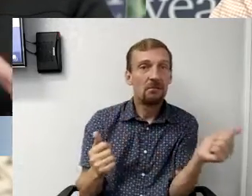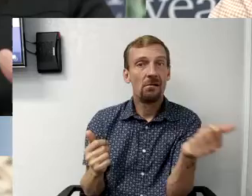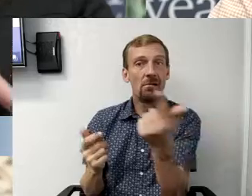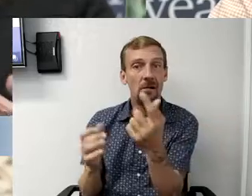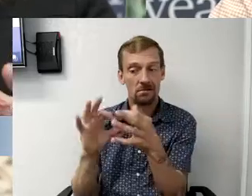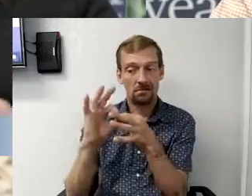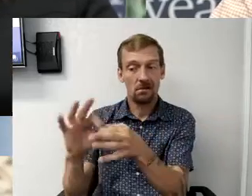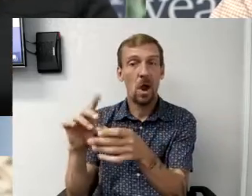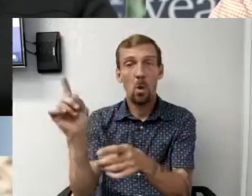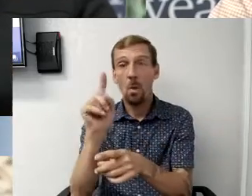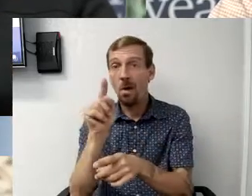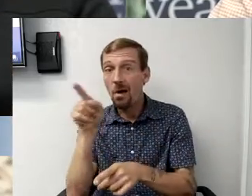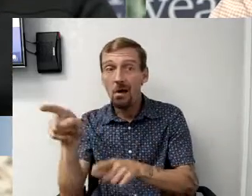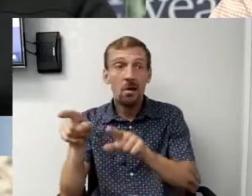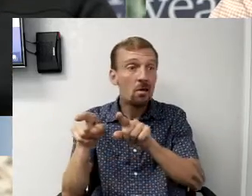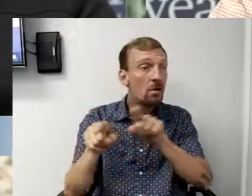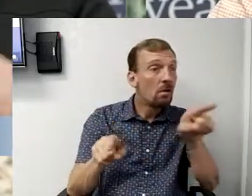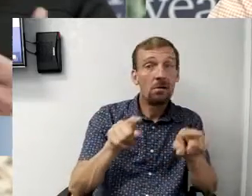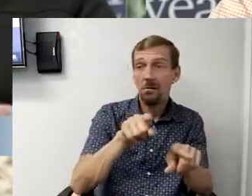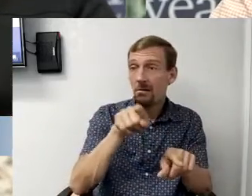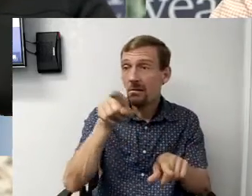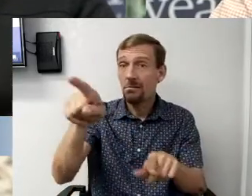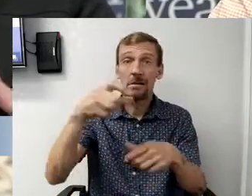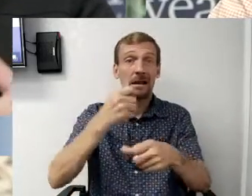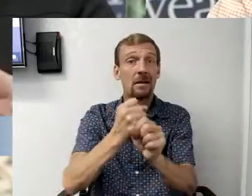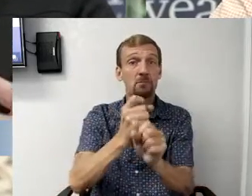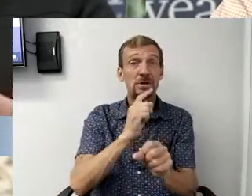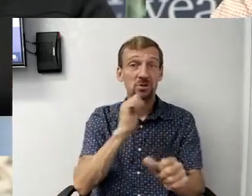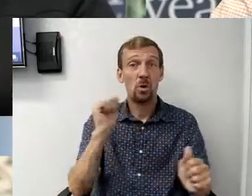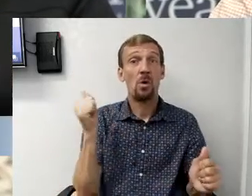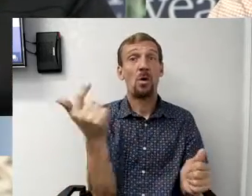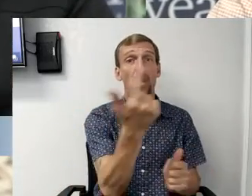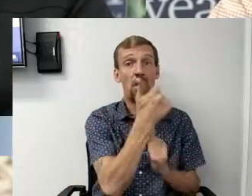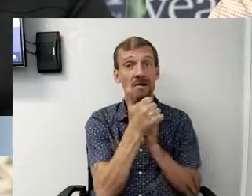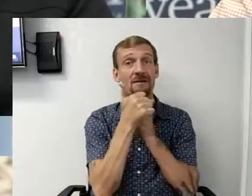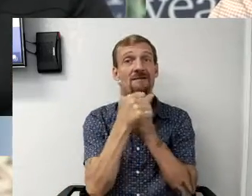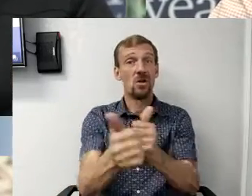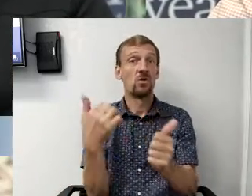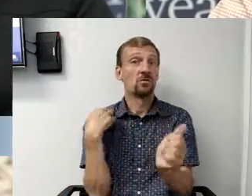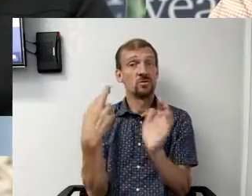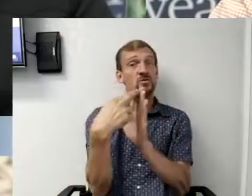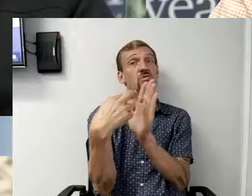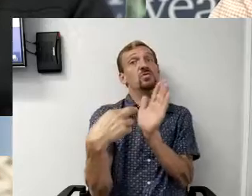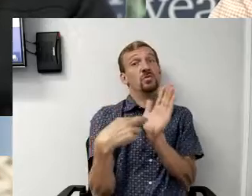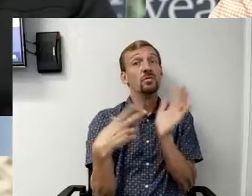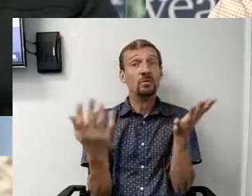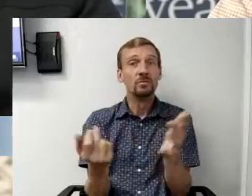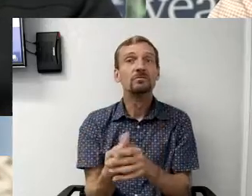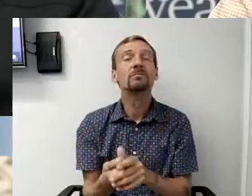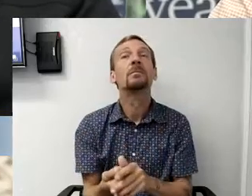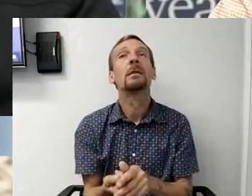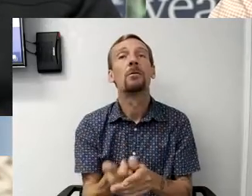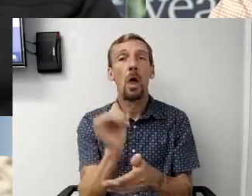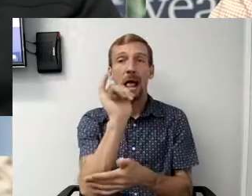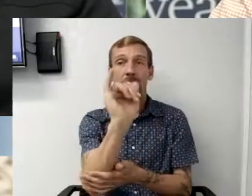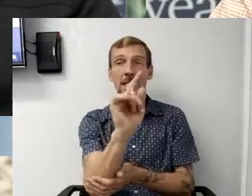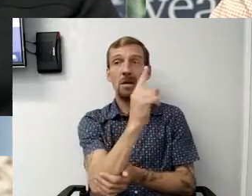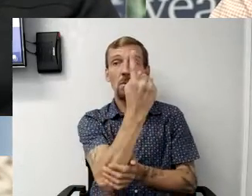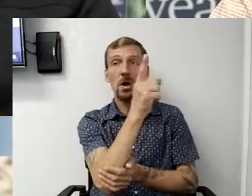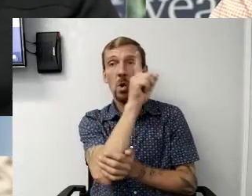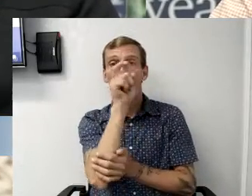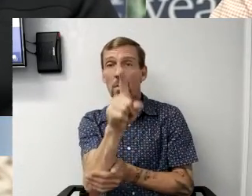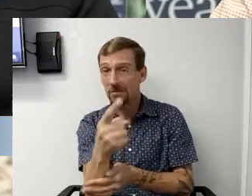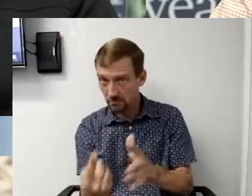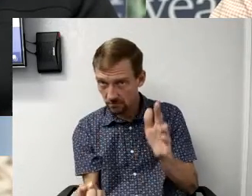be and make sure people were following our protocols. So, yeah. Okay, so this question just came in. So how